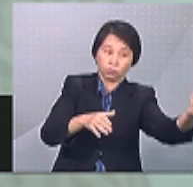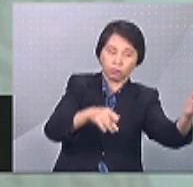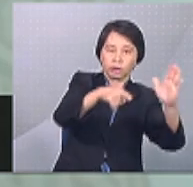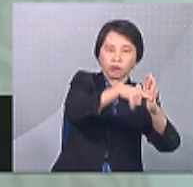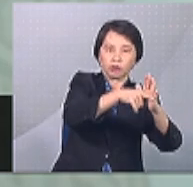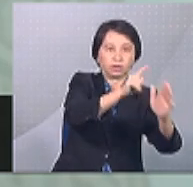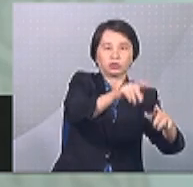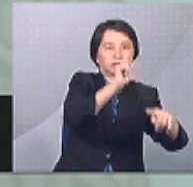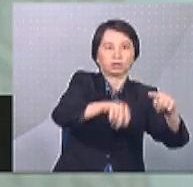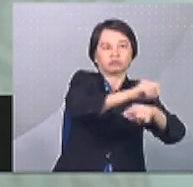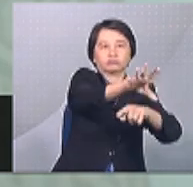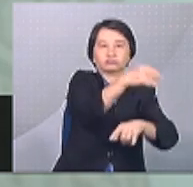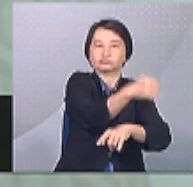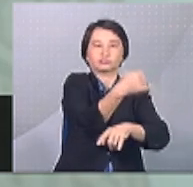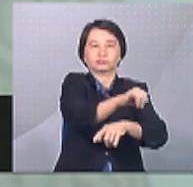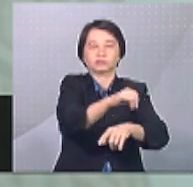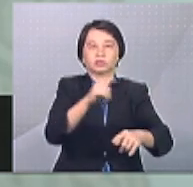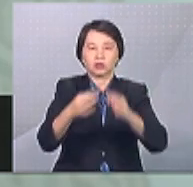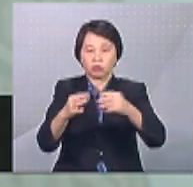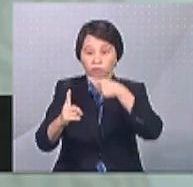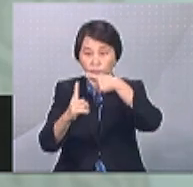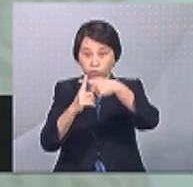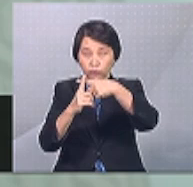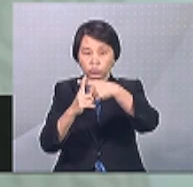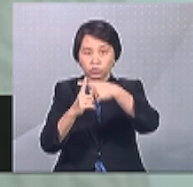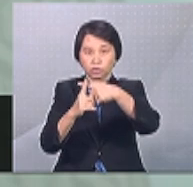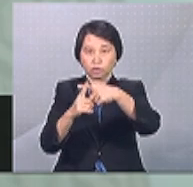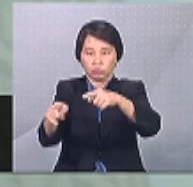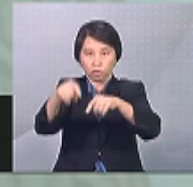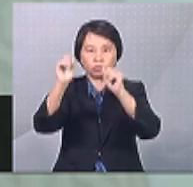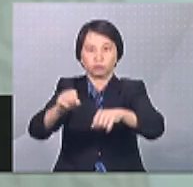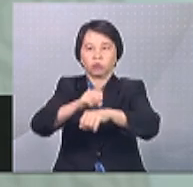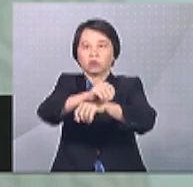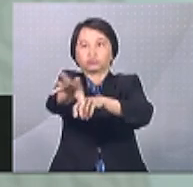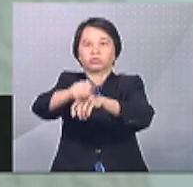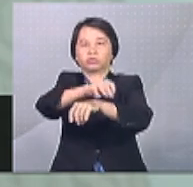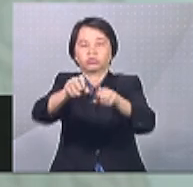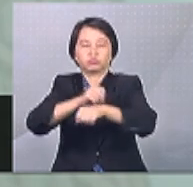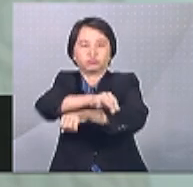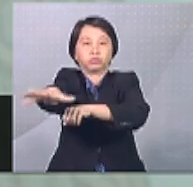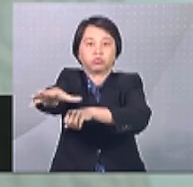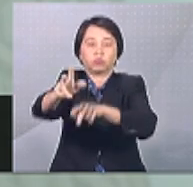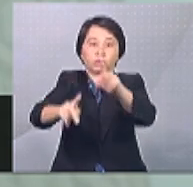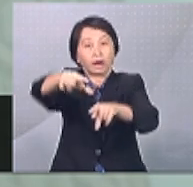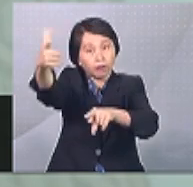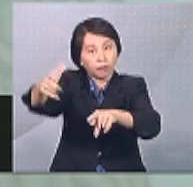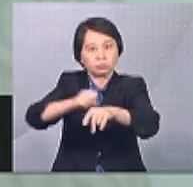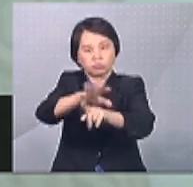not infect another person. But those positive cases, they could infect another person. And that's the reason why